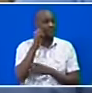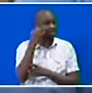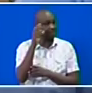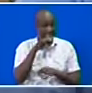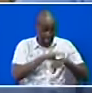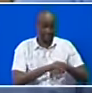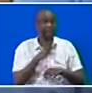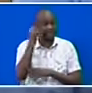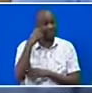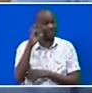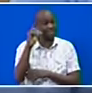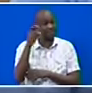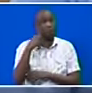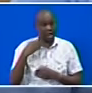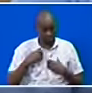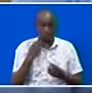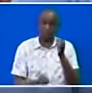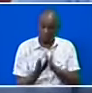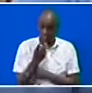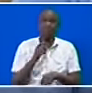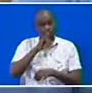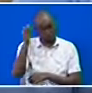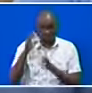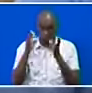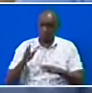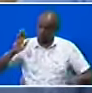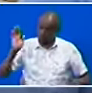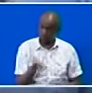NASA government will be an all-inclusive government that will ensure justice